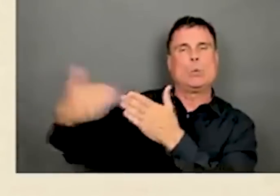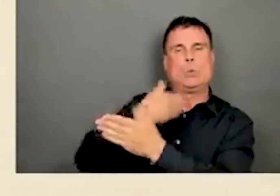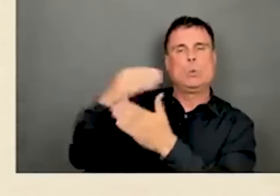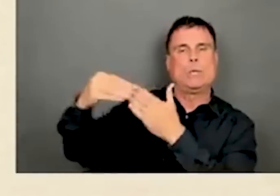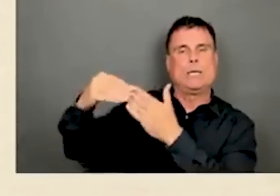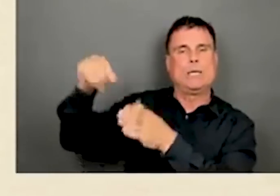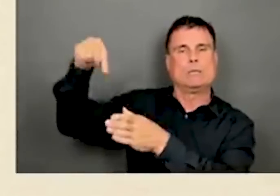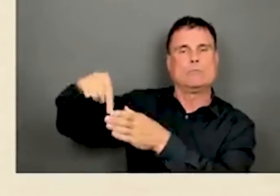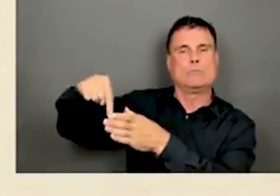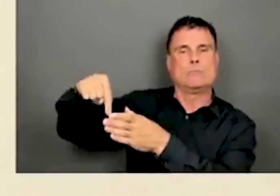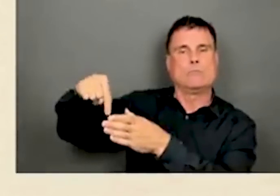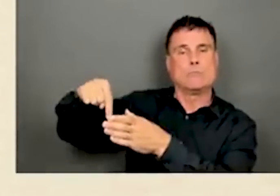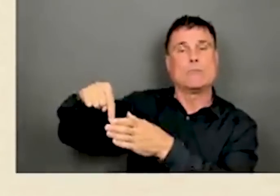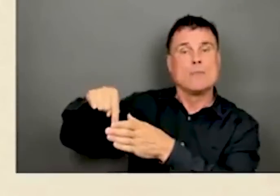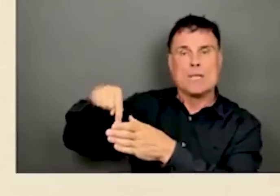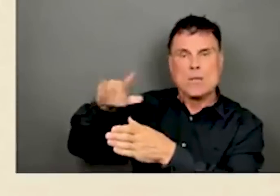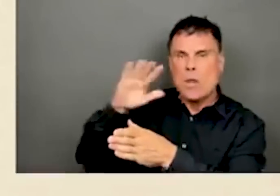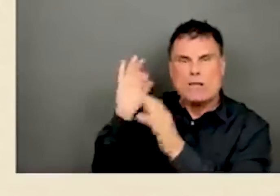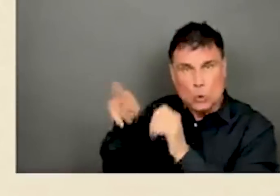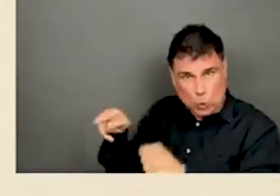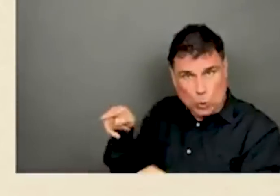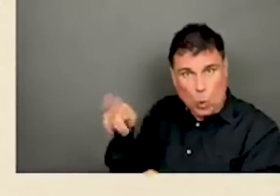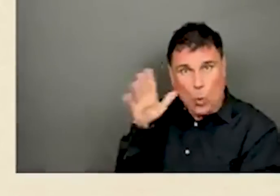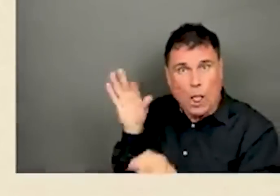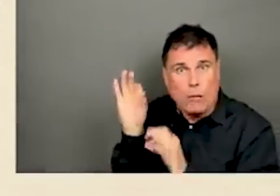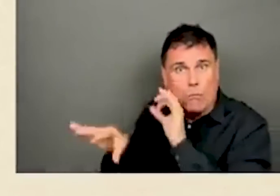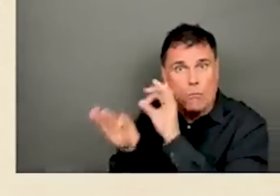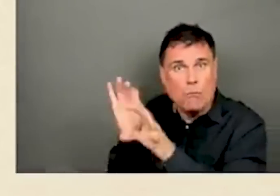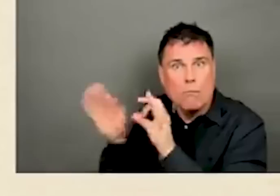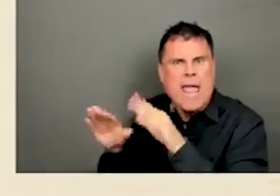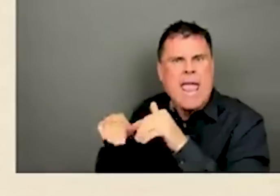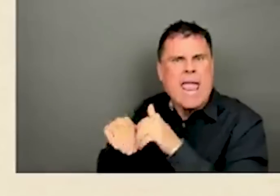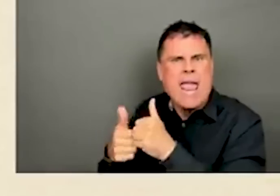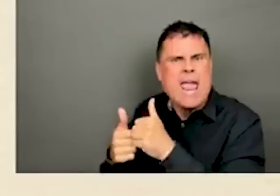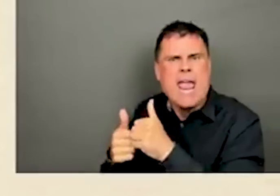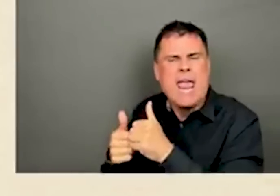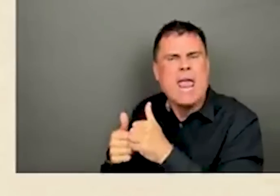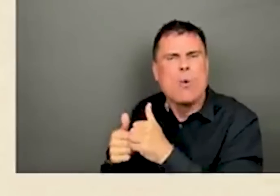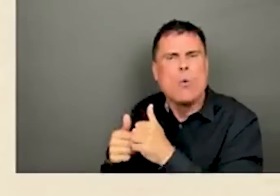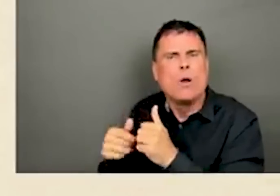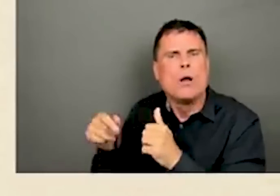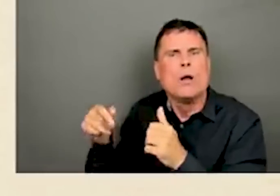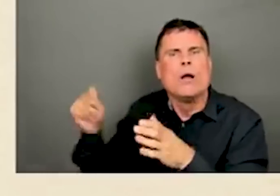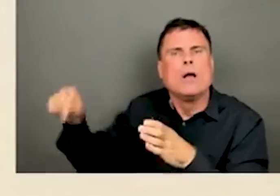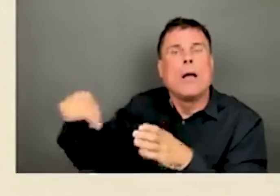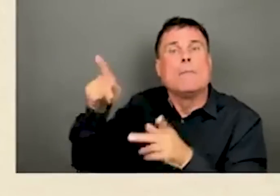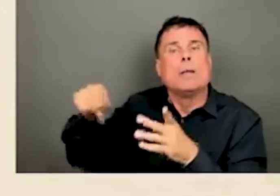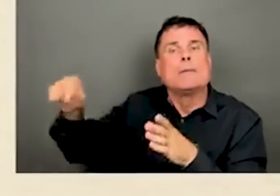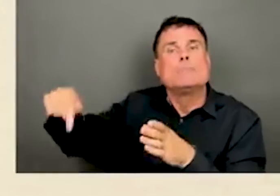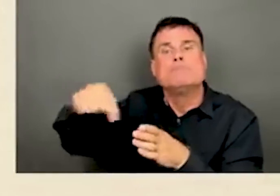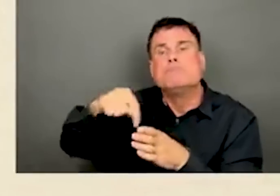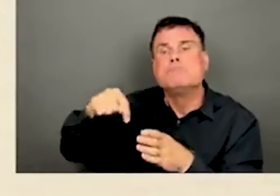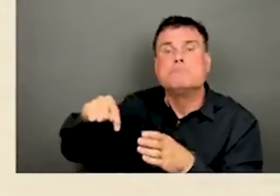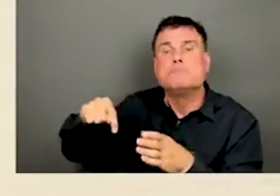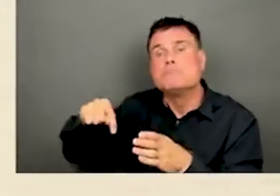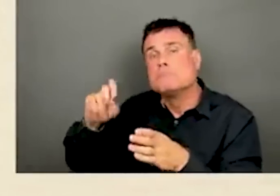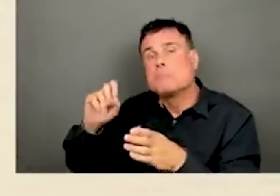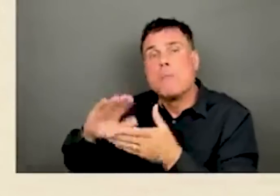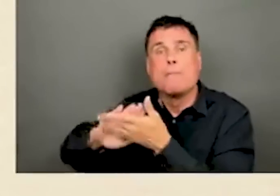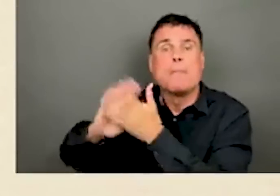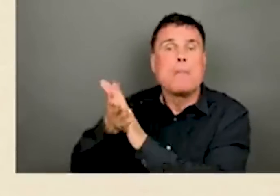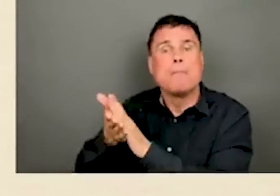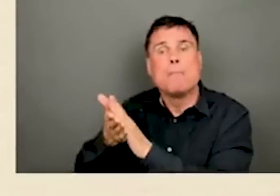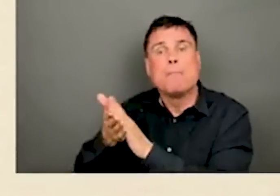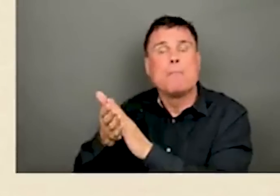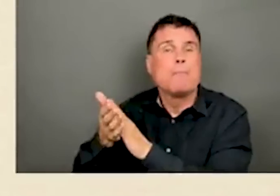or opinion on how that should roll out, including whether any members of your party would be allowed to stay in cabinet or government if they